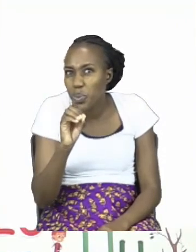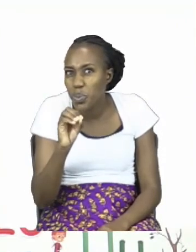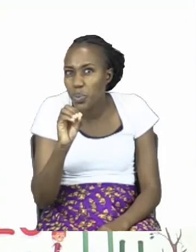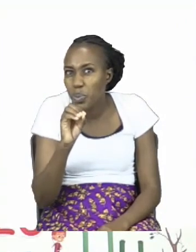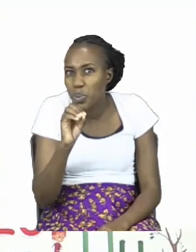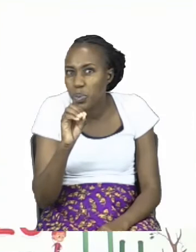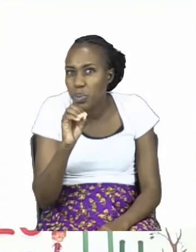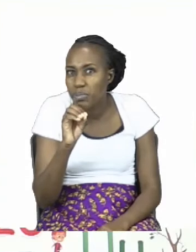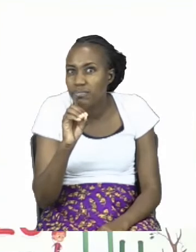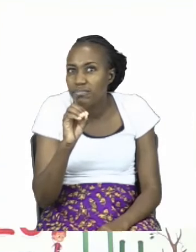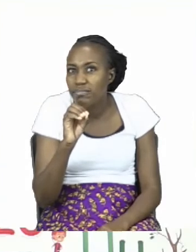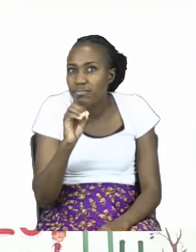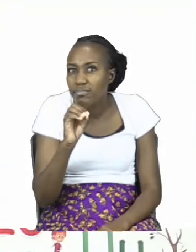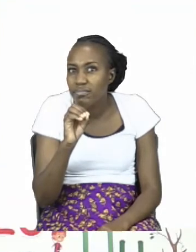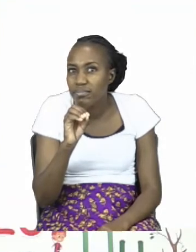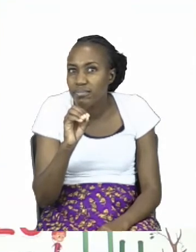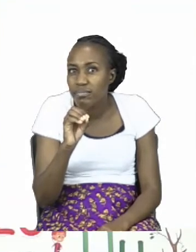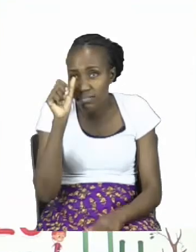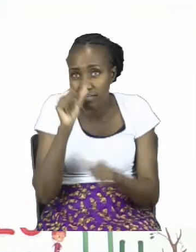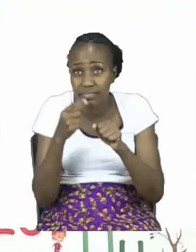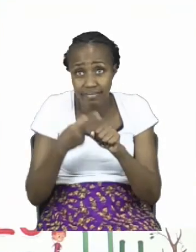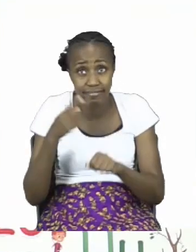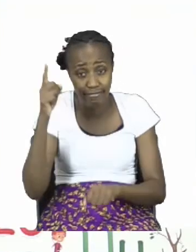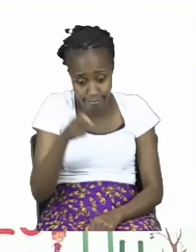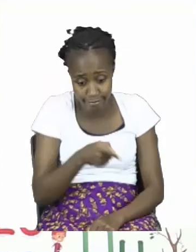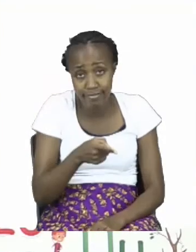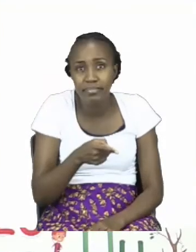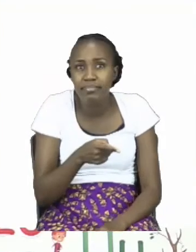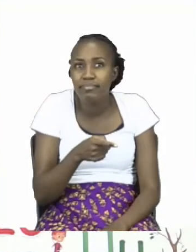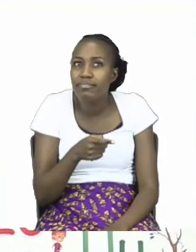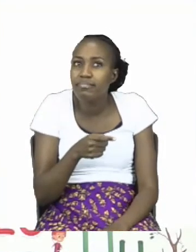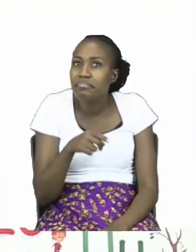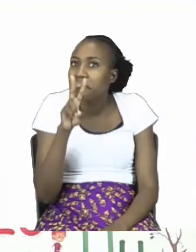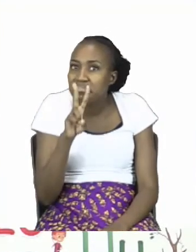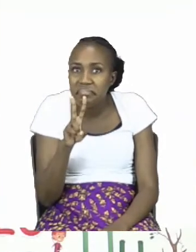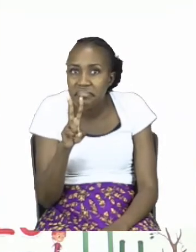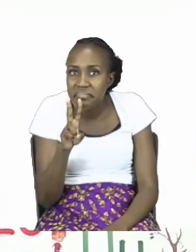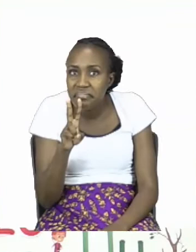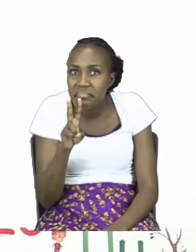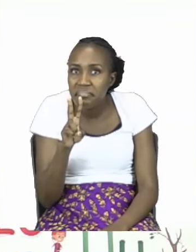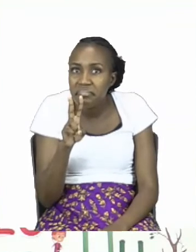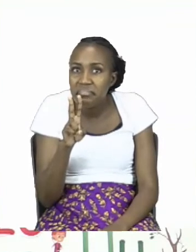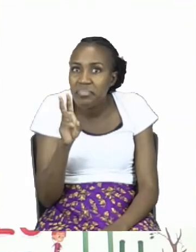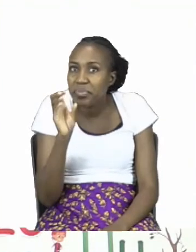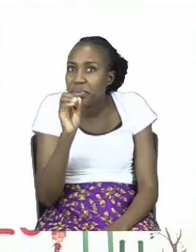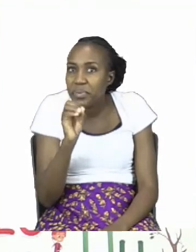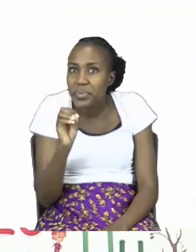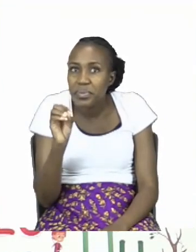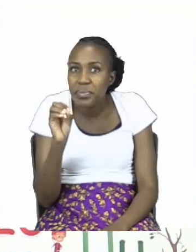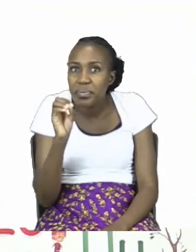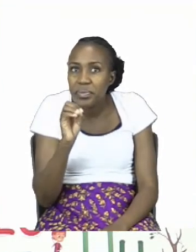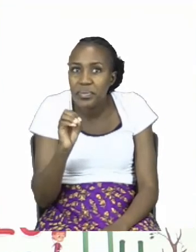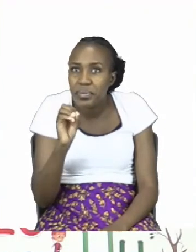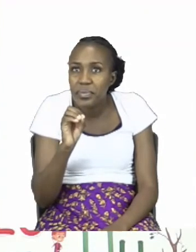No. Don't forget to cross out when you're done. Do we have a 2 for tens? This is a 2, but